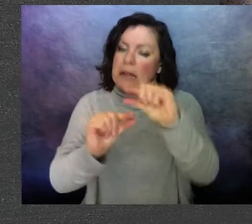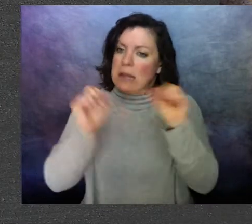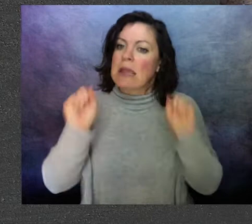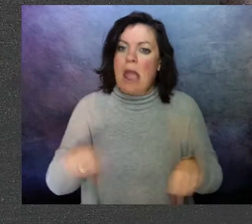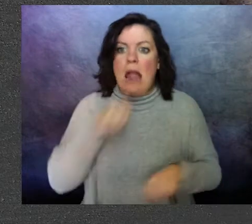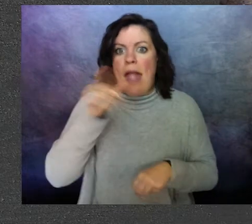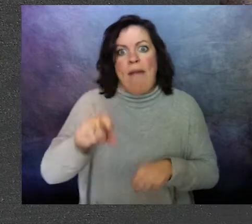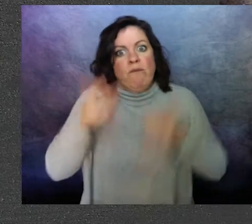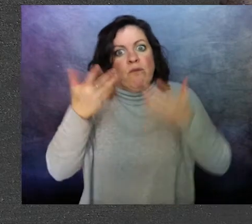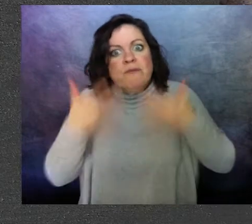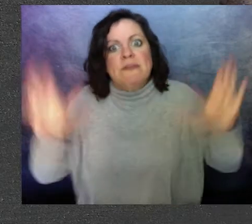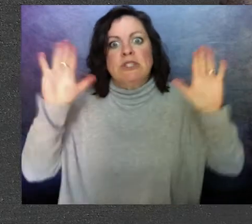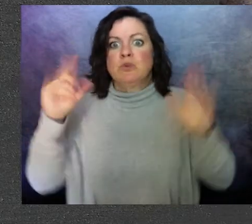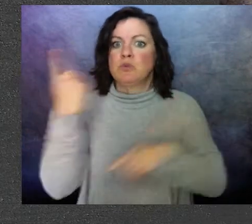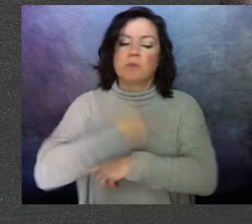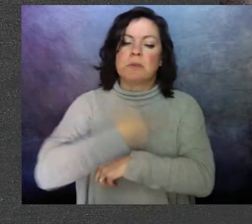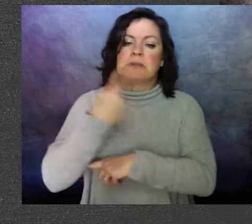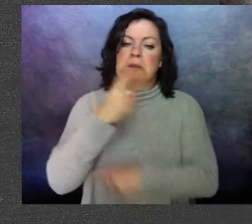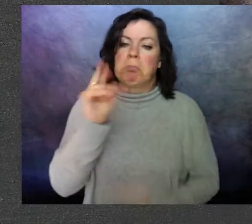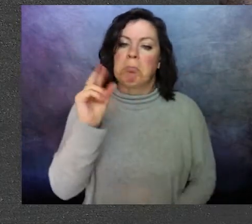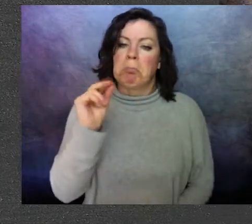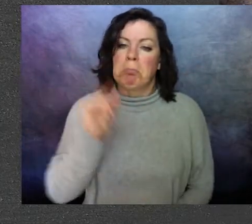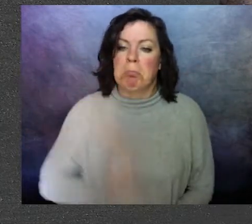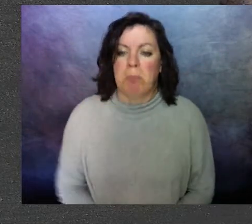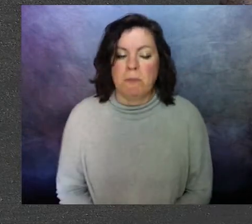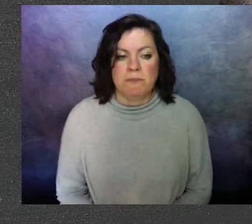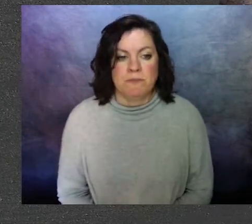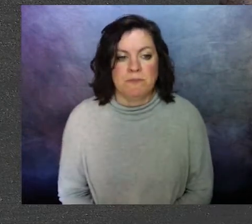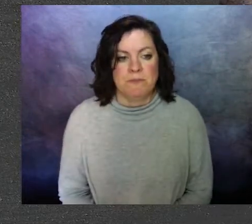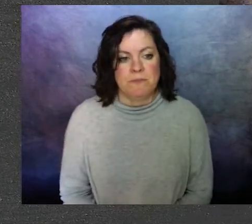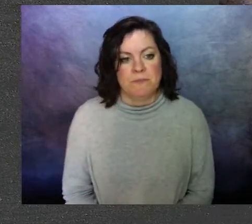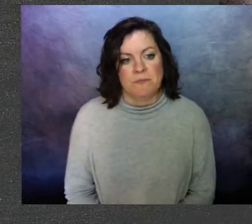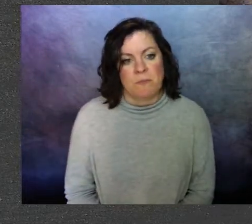on. And then when you're all done,